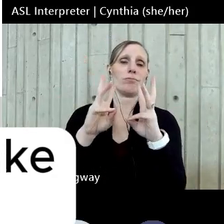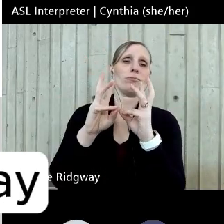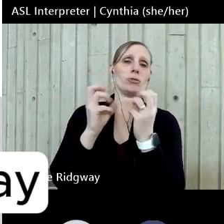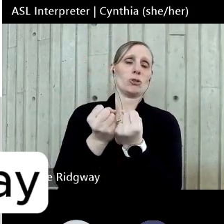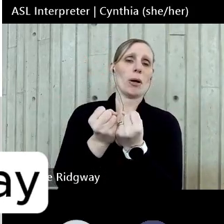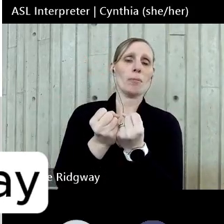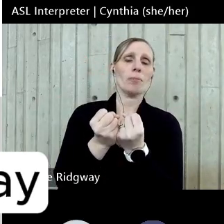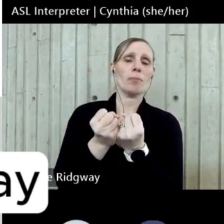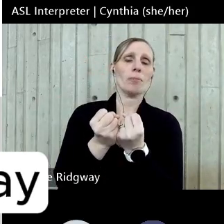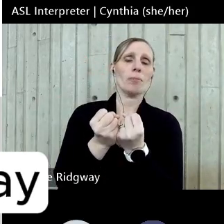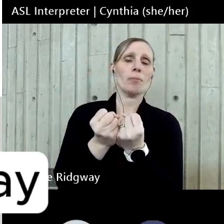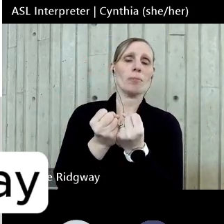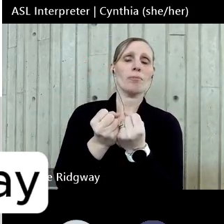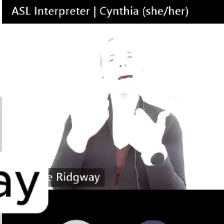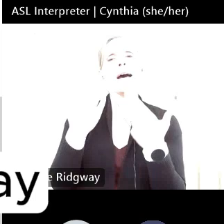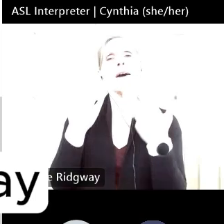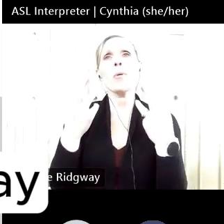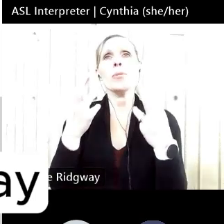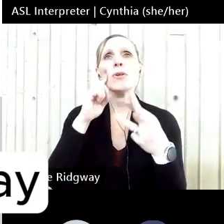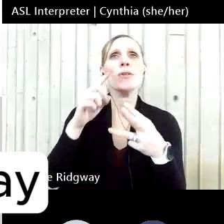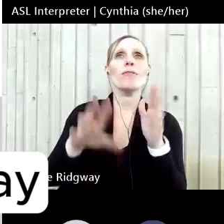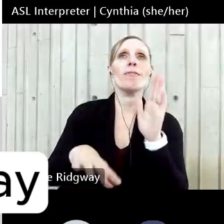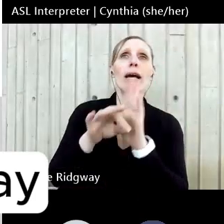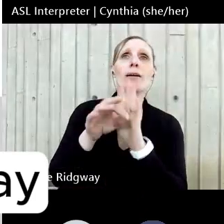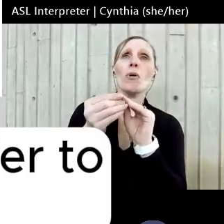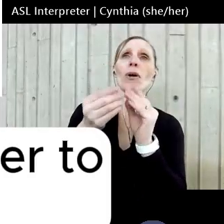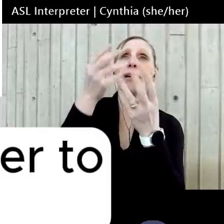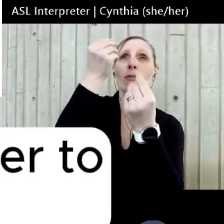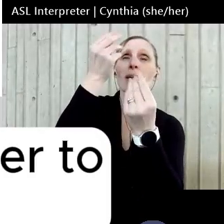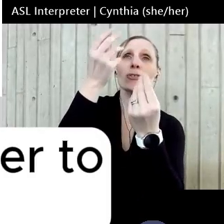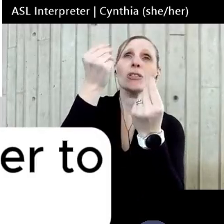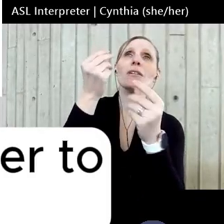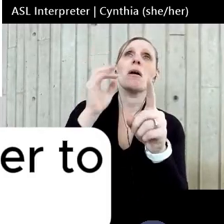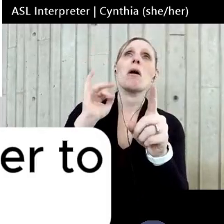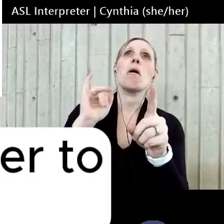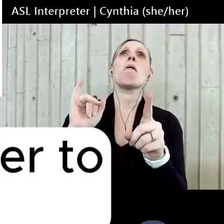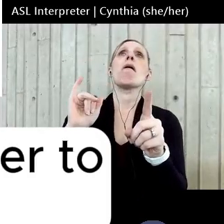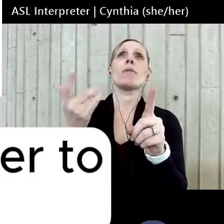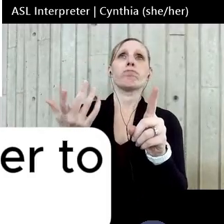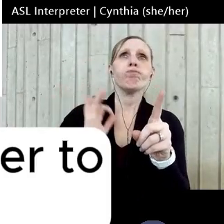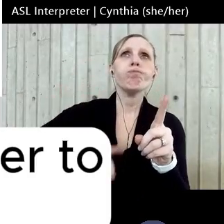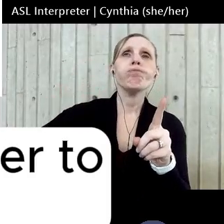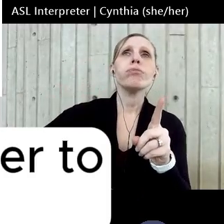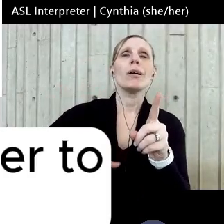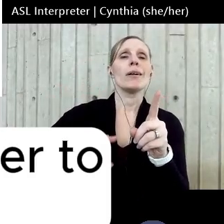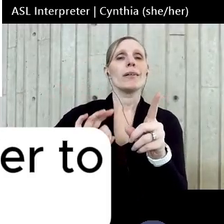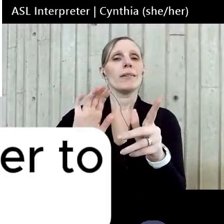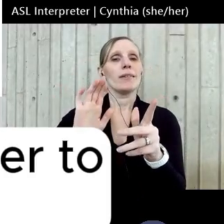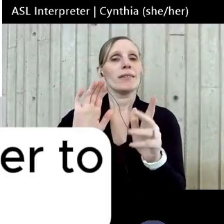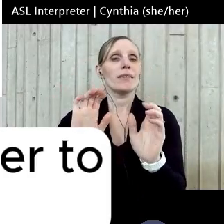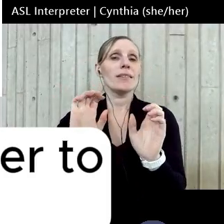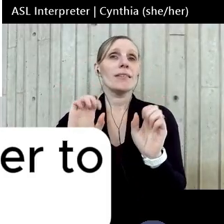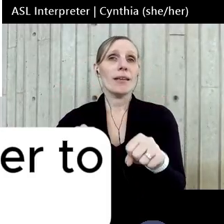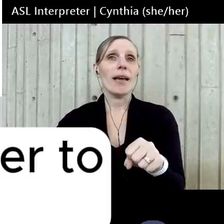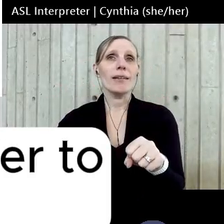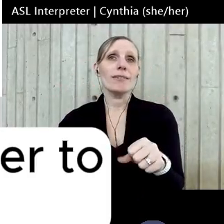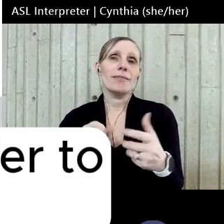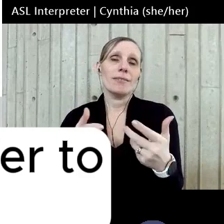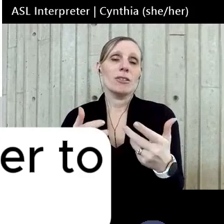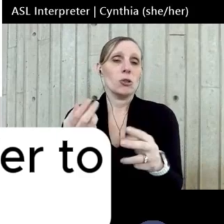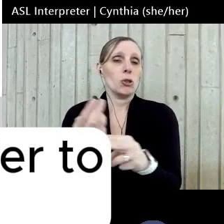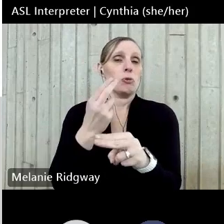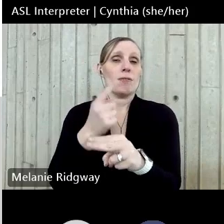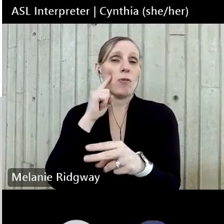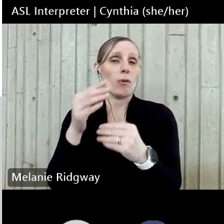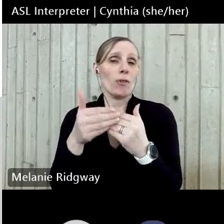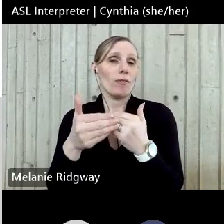you on your career journey, a few gems, we'll say, that you could add into your pocket and refer to.